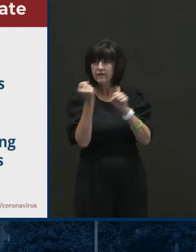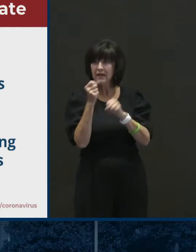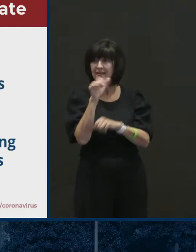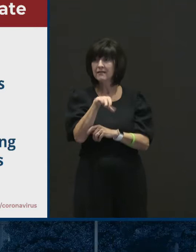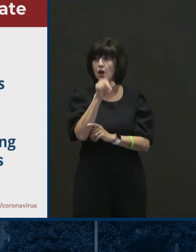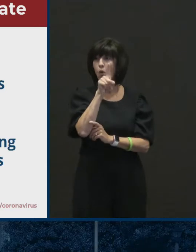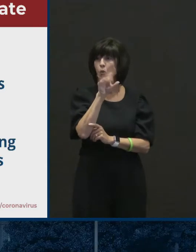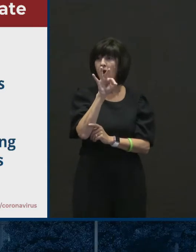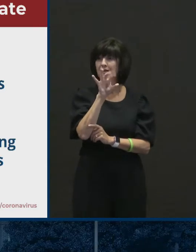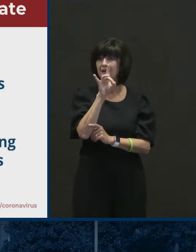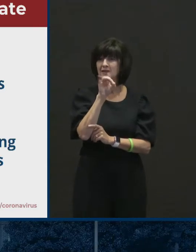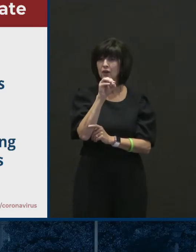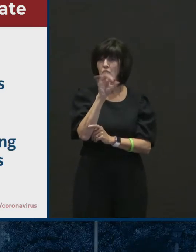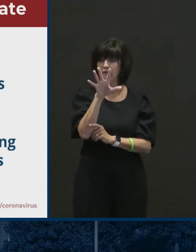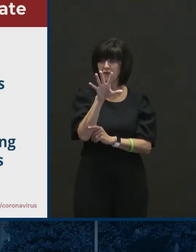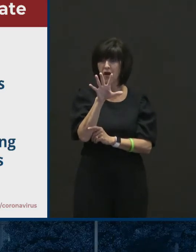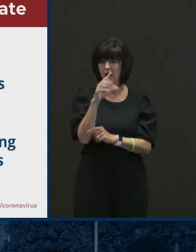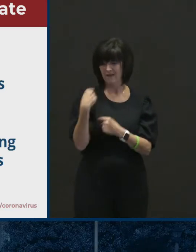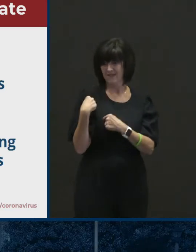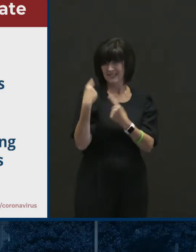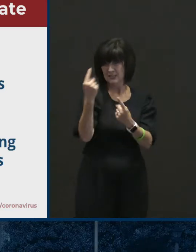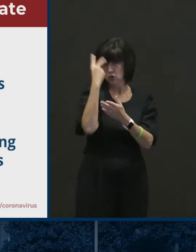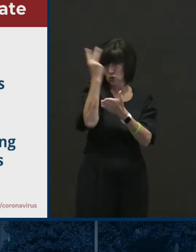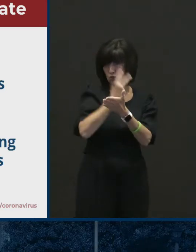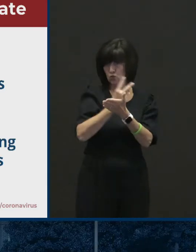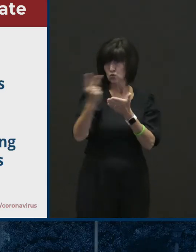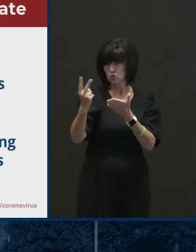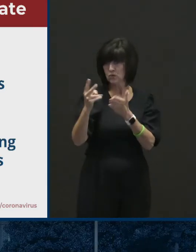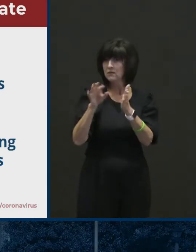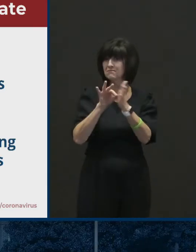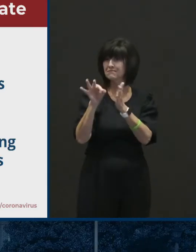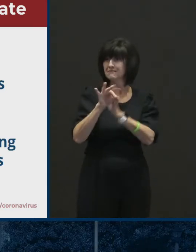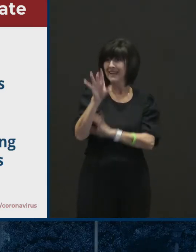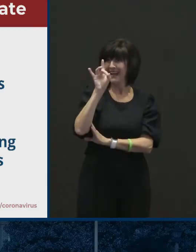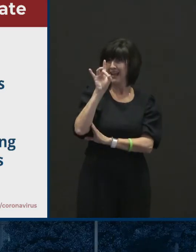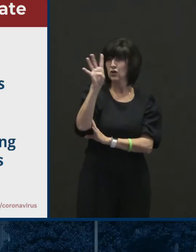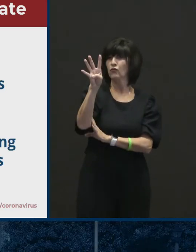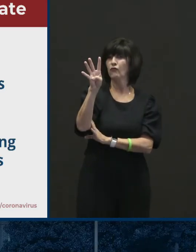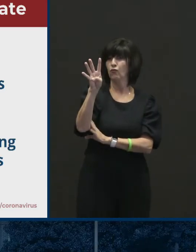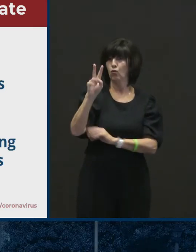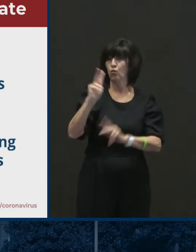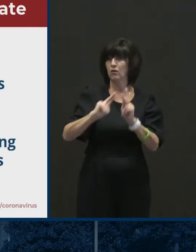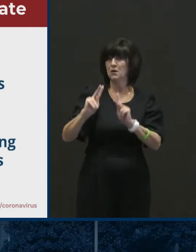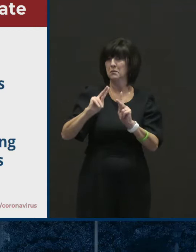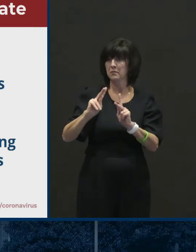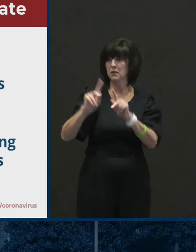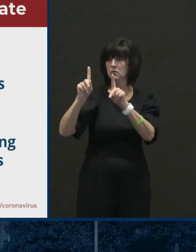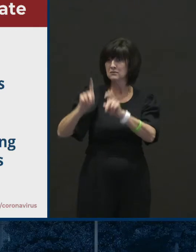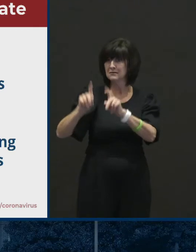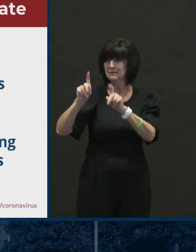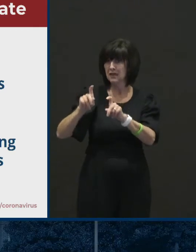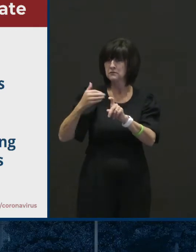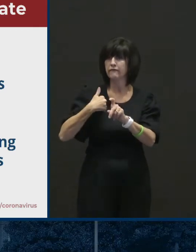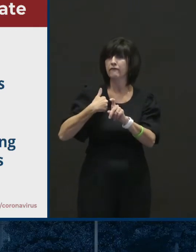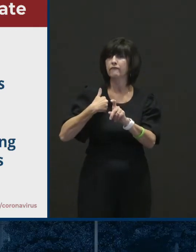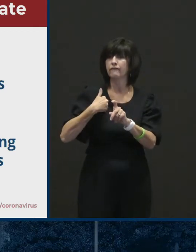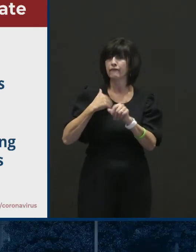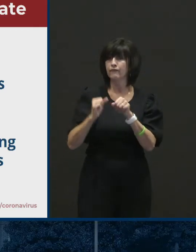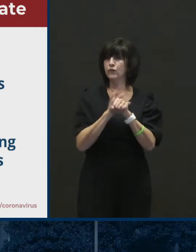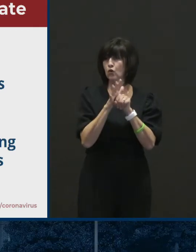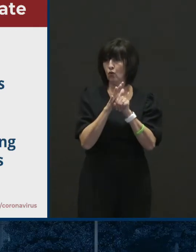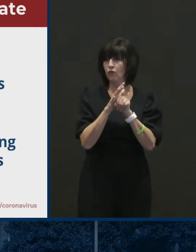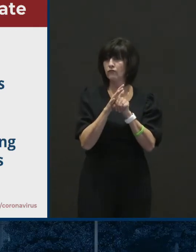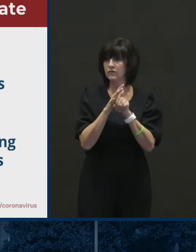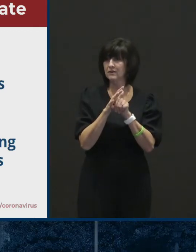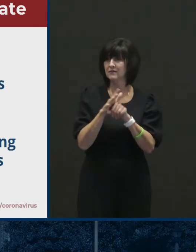84 cases in the last 2 weeks. The average percent positive is 9%. So again, you can see that it's a little higher than